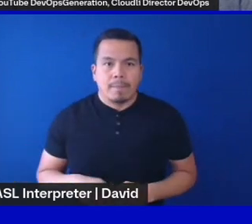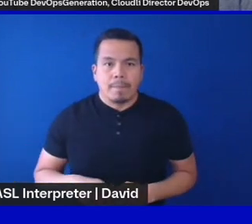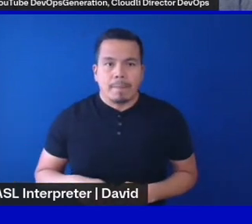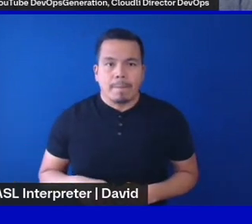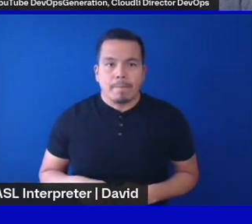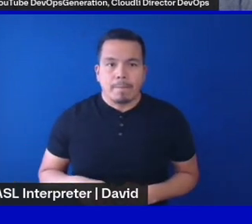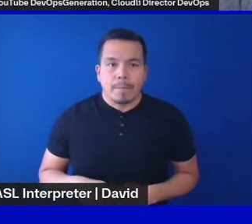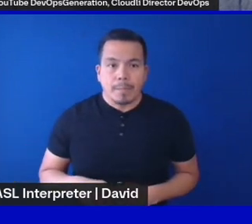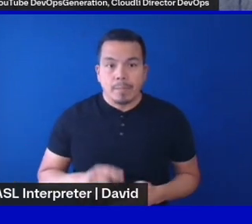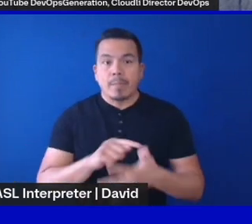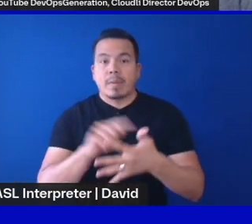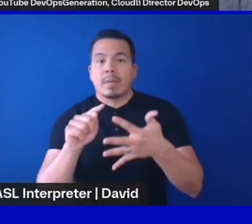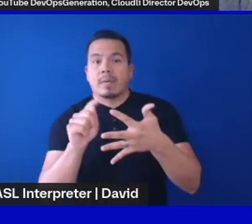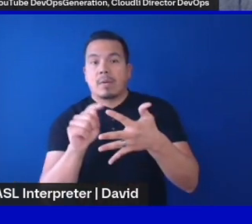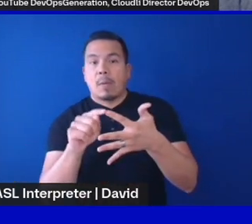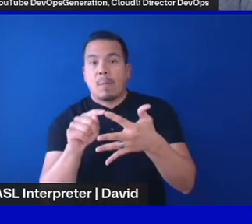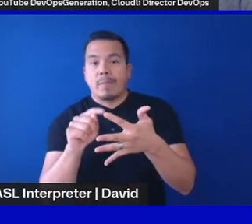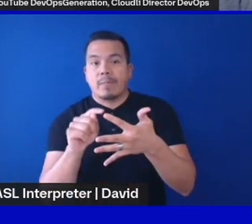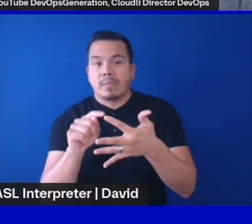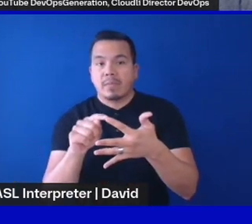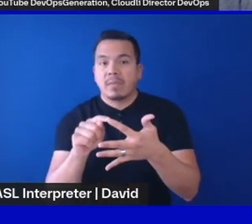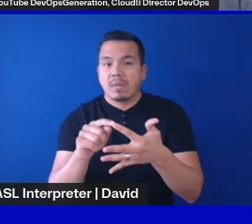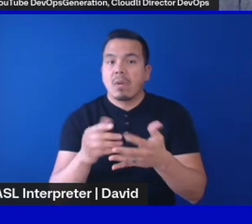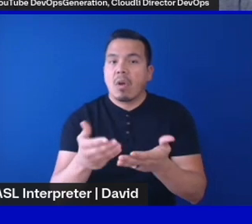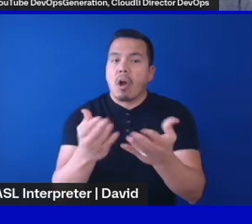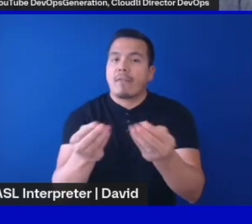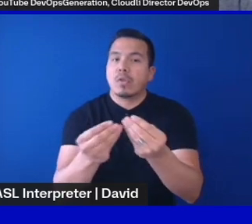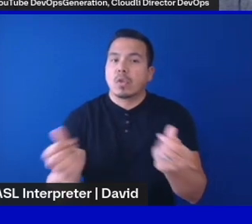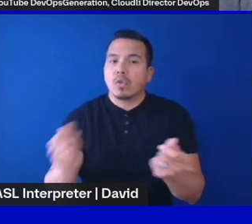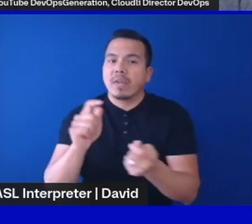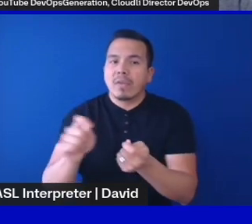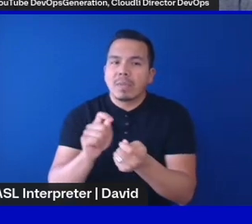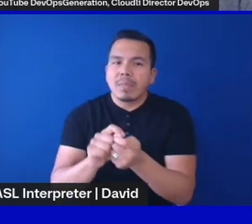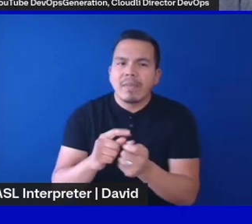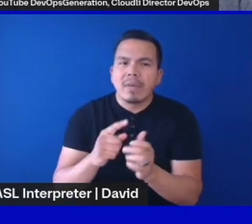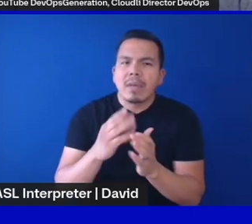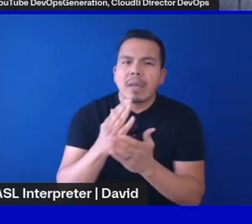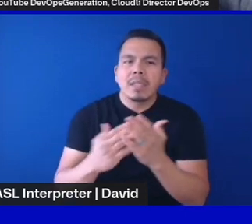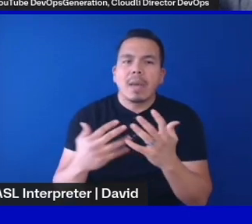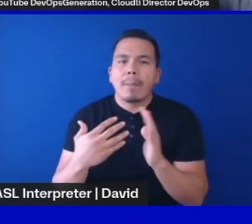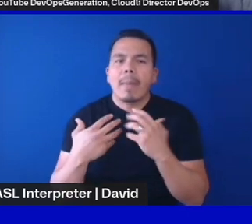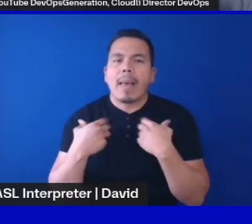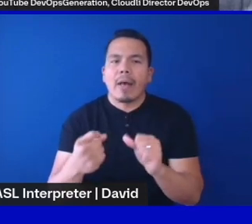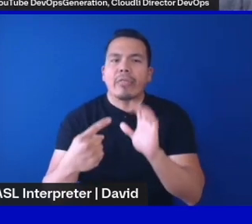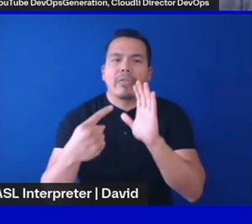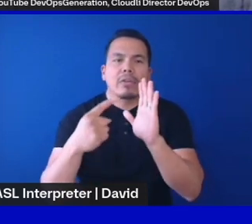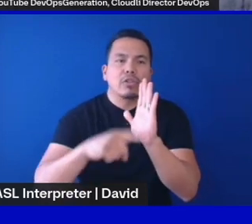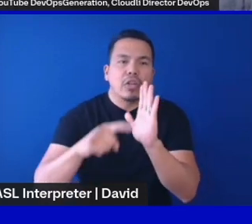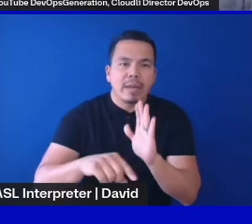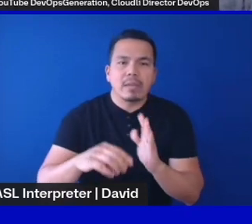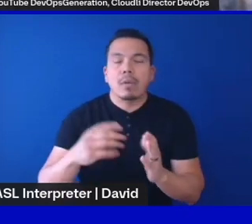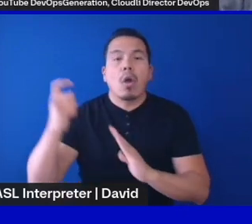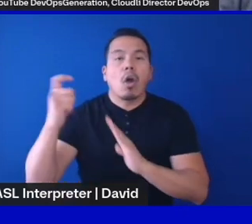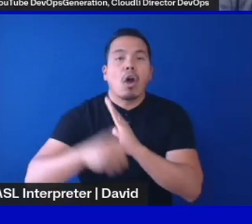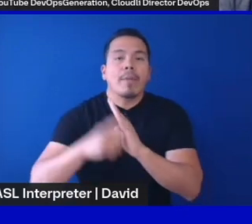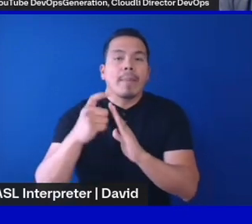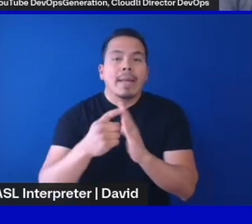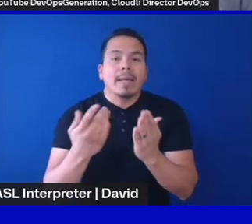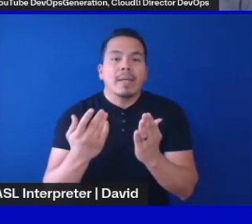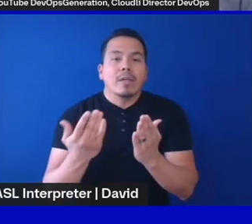Hashistack offers solutions to common problems such as service health checks, automatic service restarts or